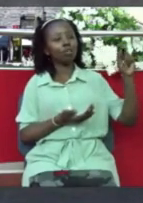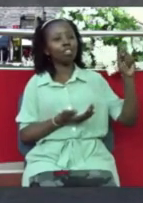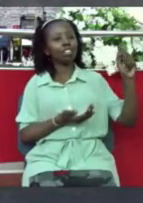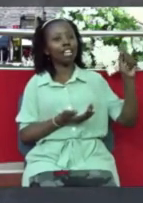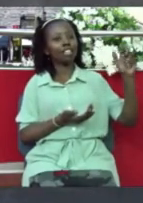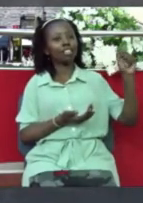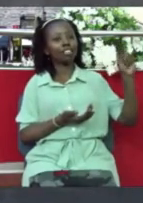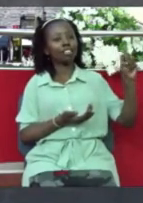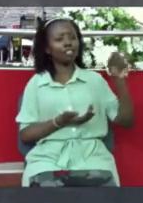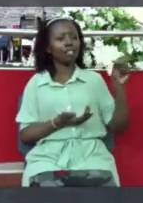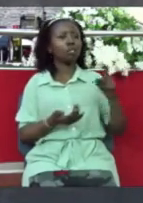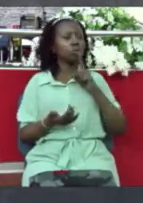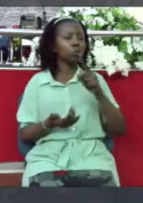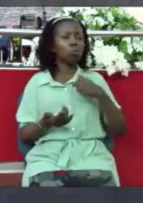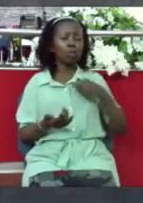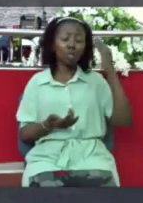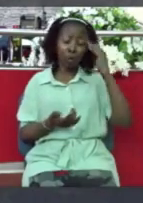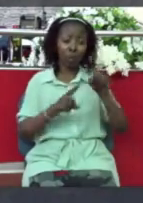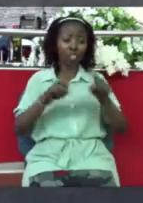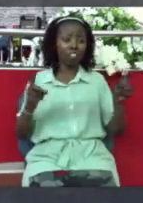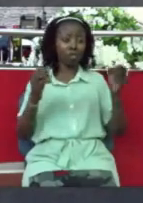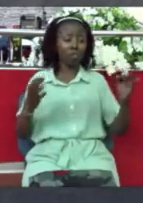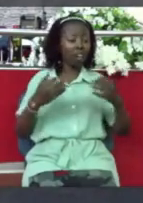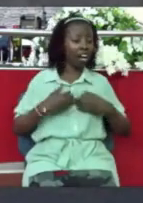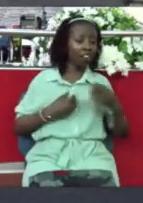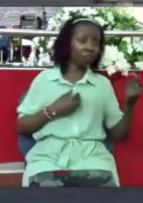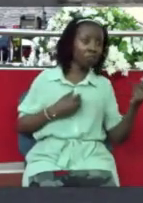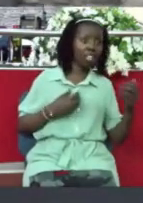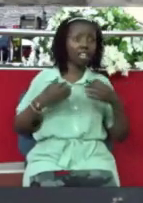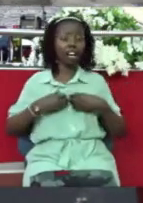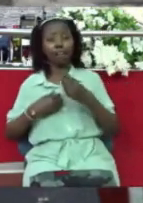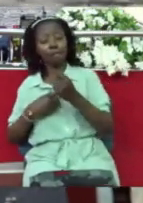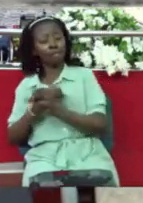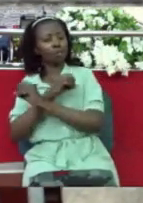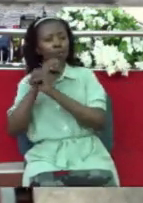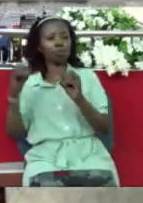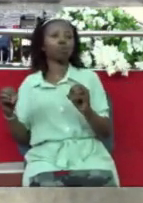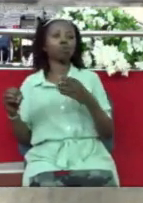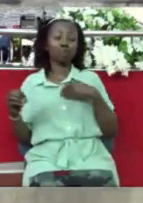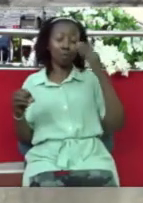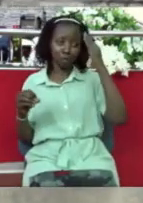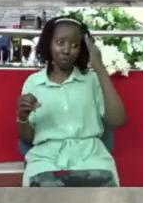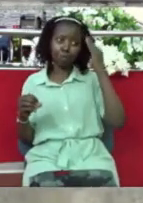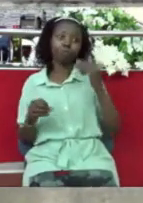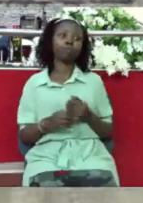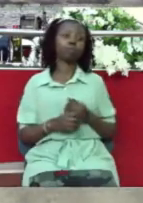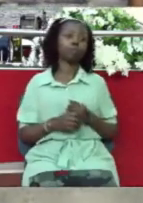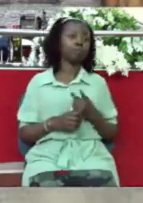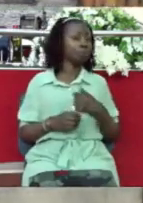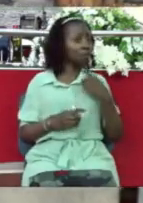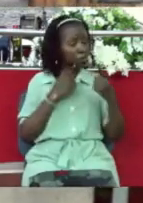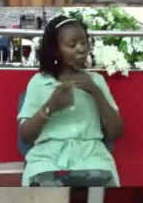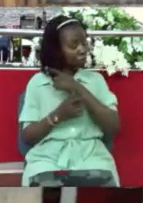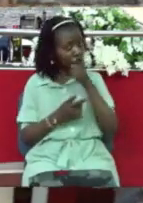na 150 of ama less than 800. Of having money or even 150 or not even having 800. I'm speaking to